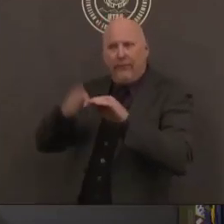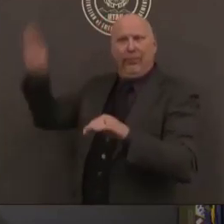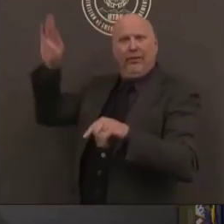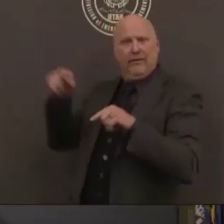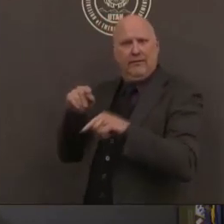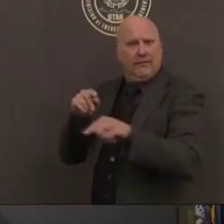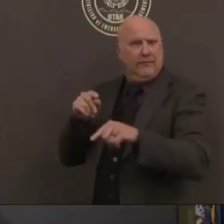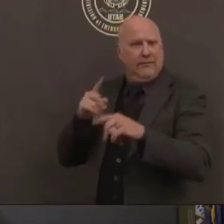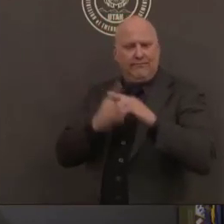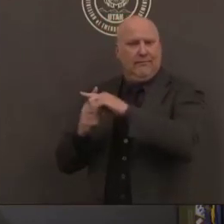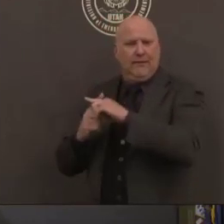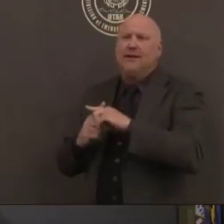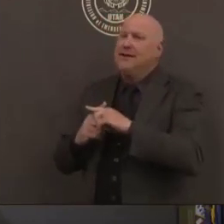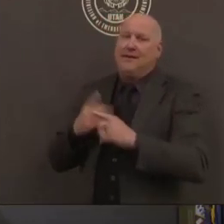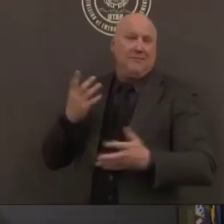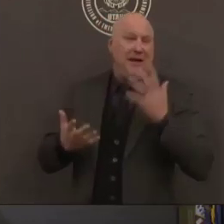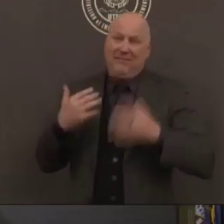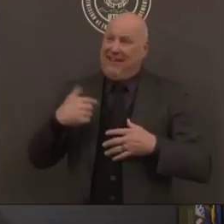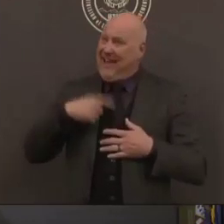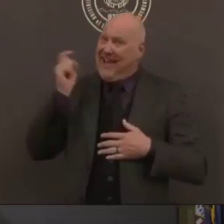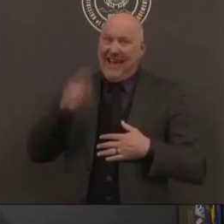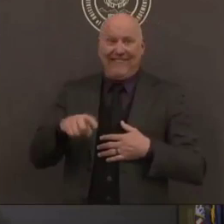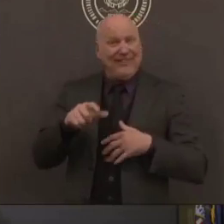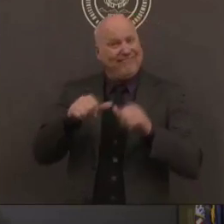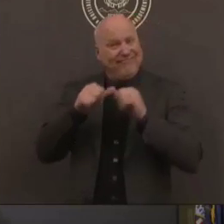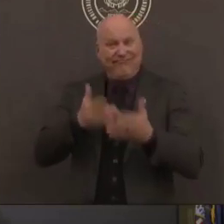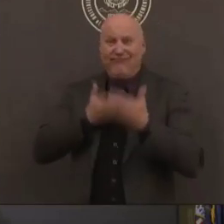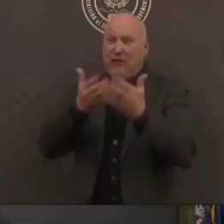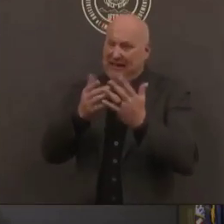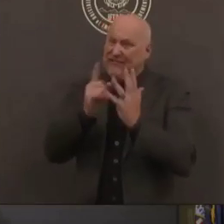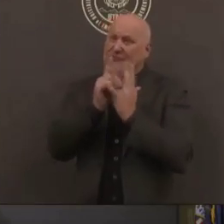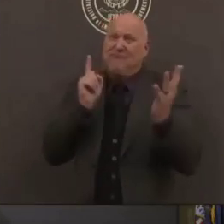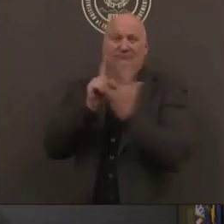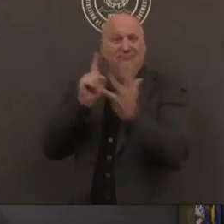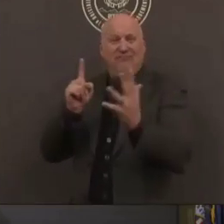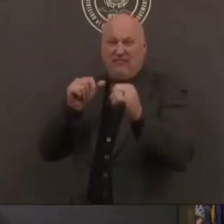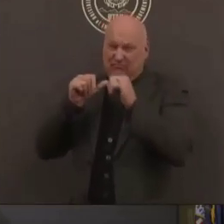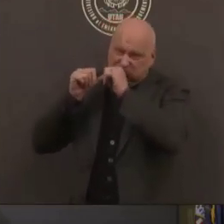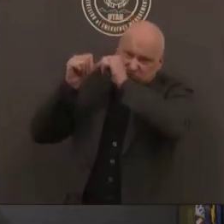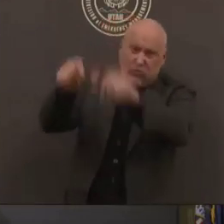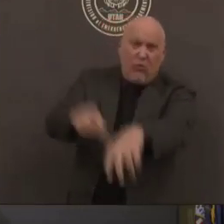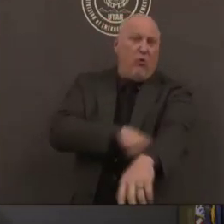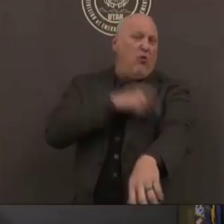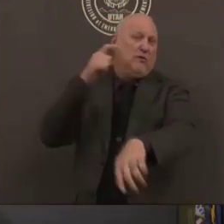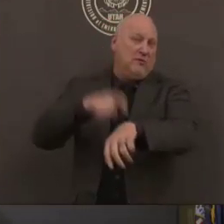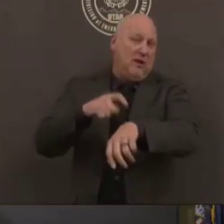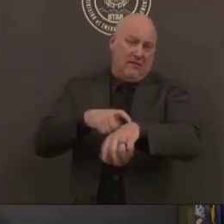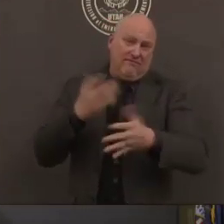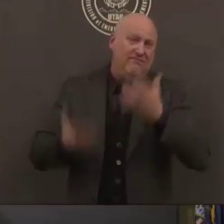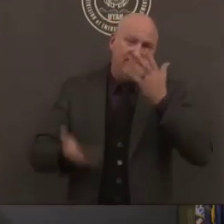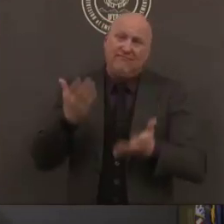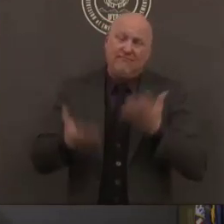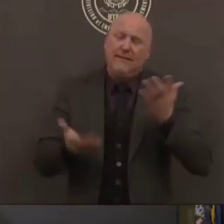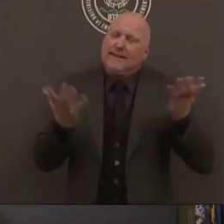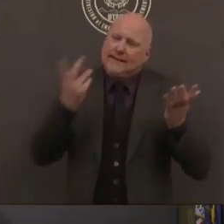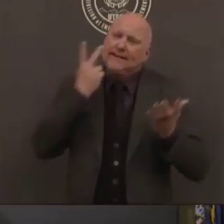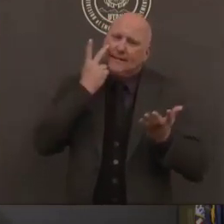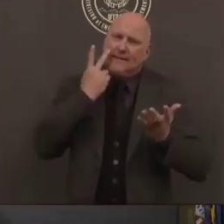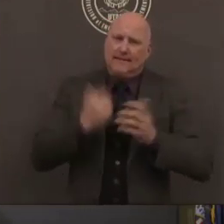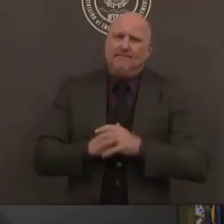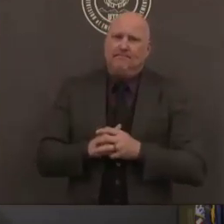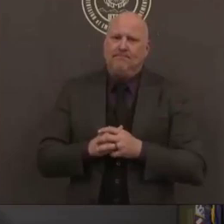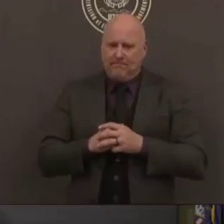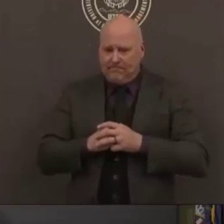measures. Would that also include a better focus on the potential of